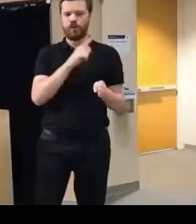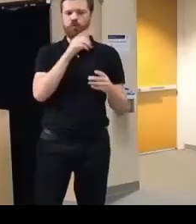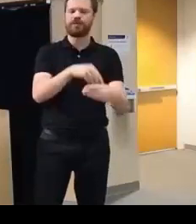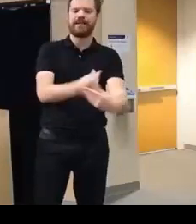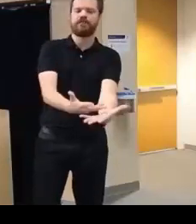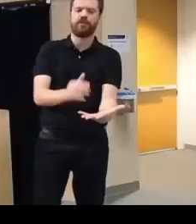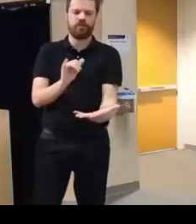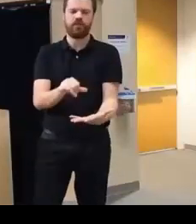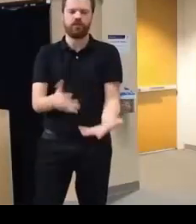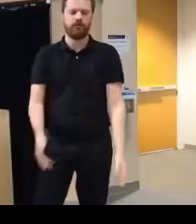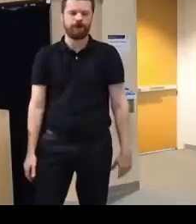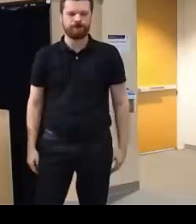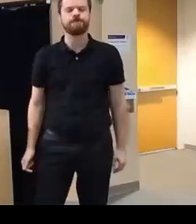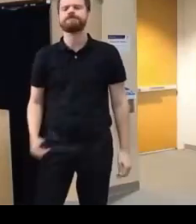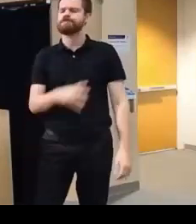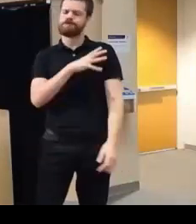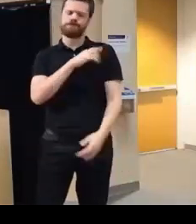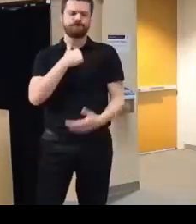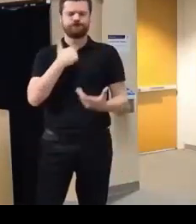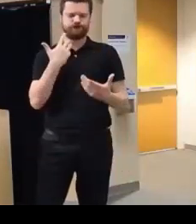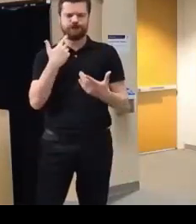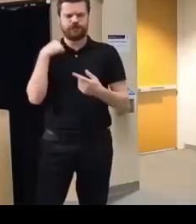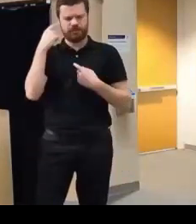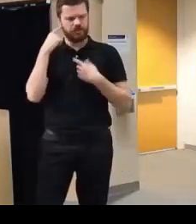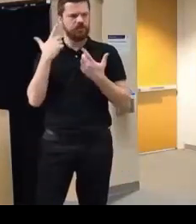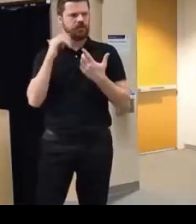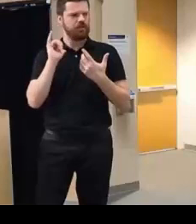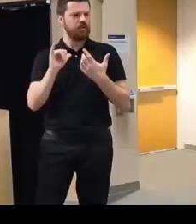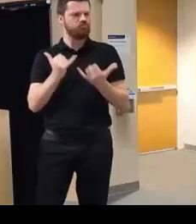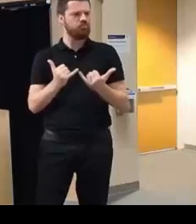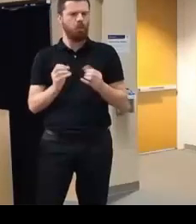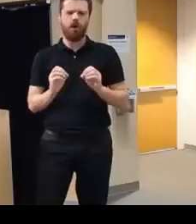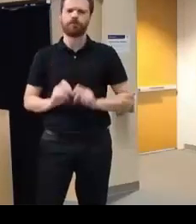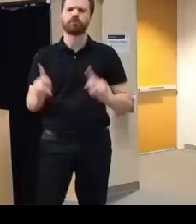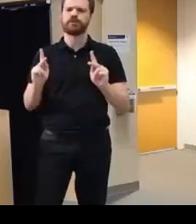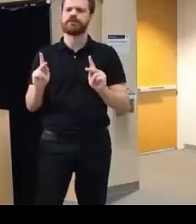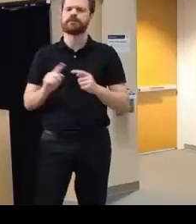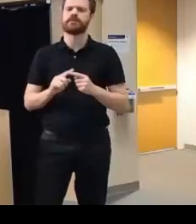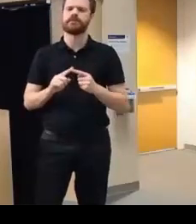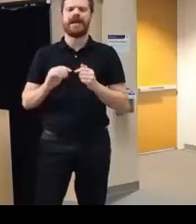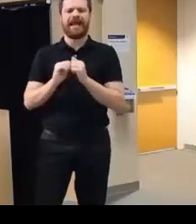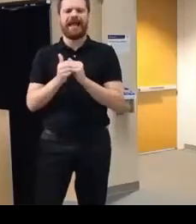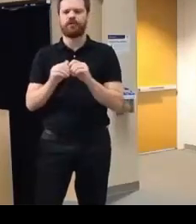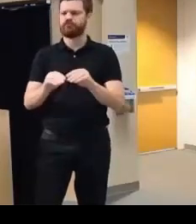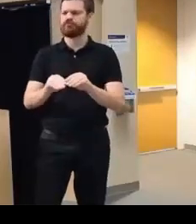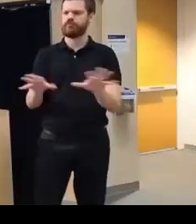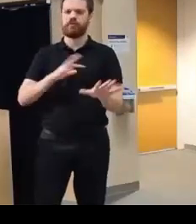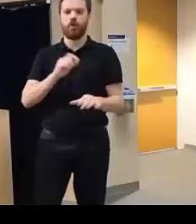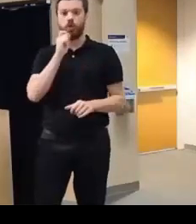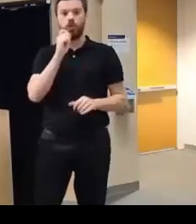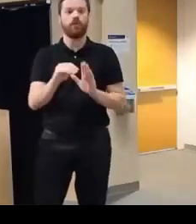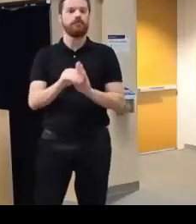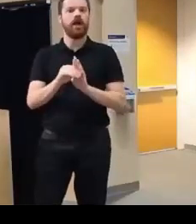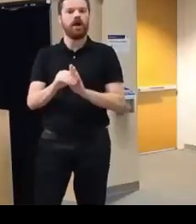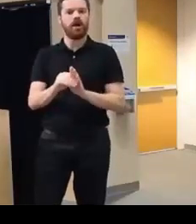this. And so I really wanted to think more about what is the opportunity to kind of disseminate this really cool model that we have,